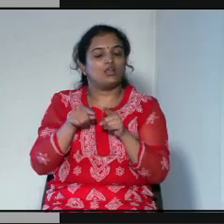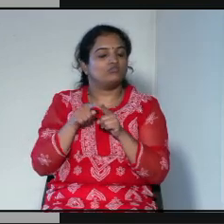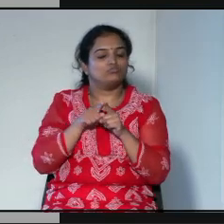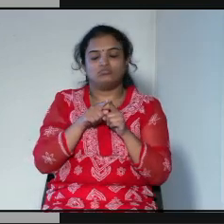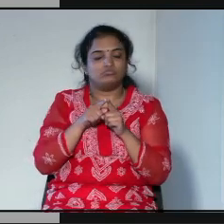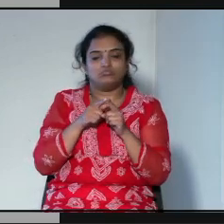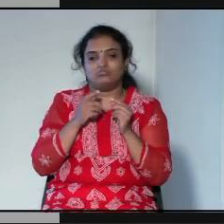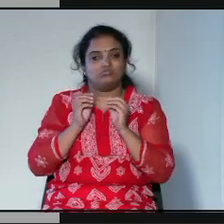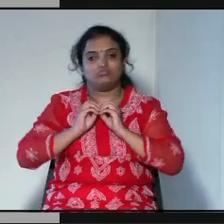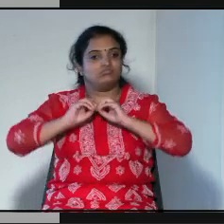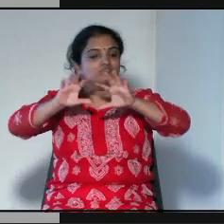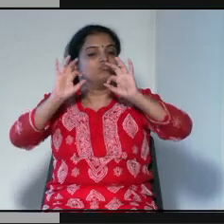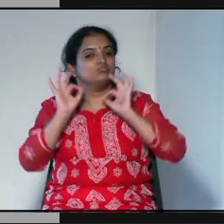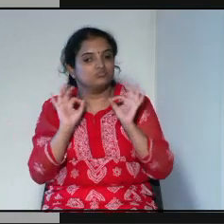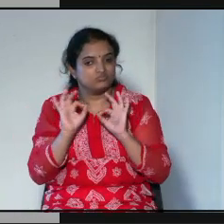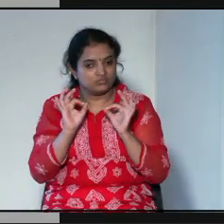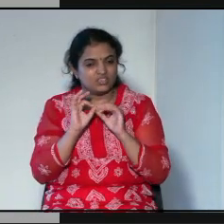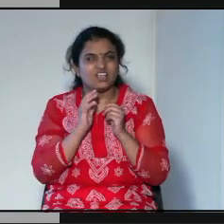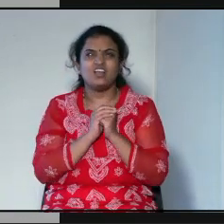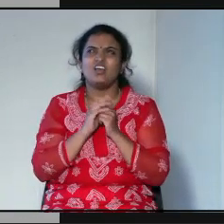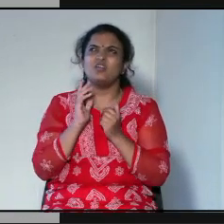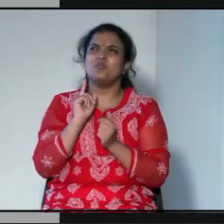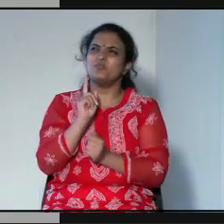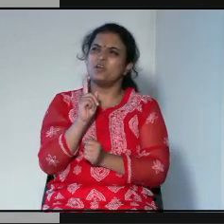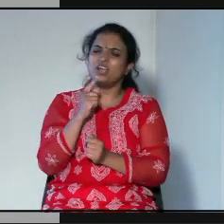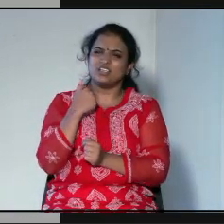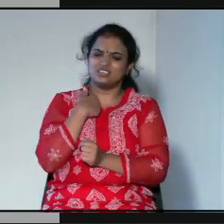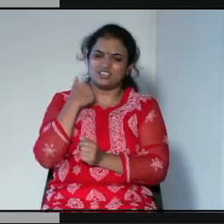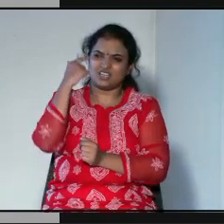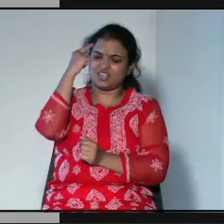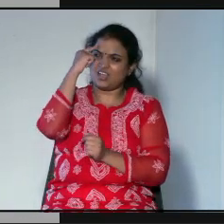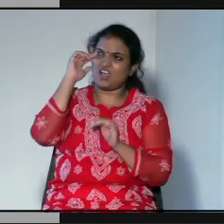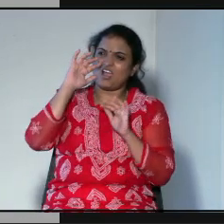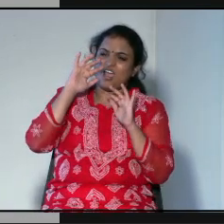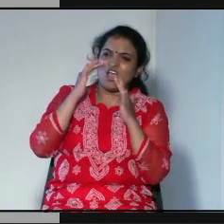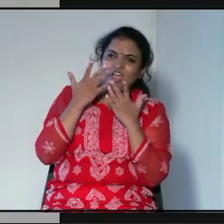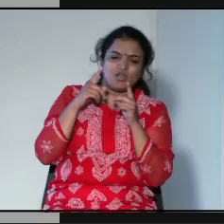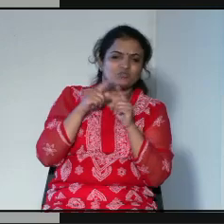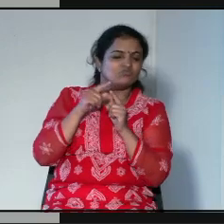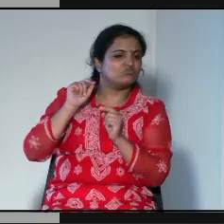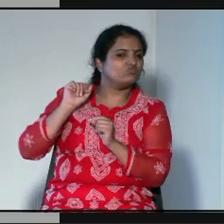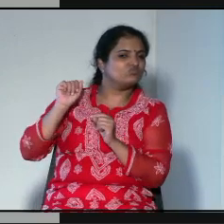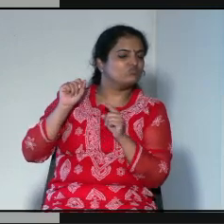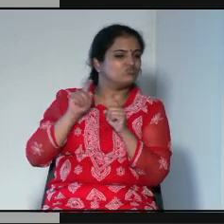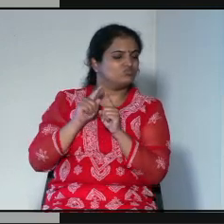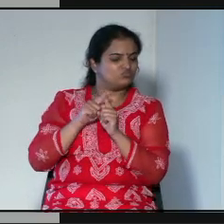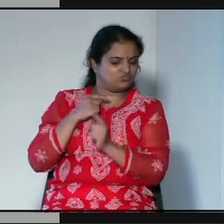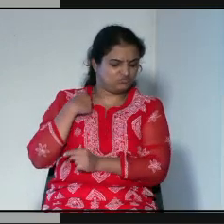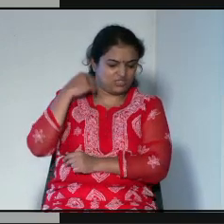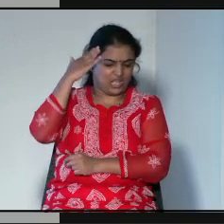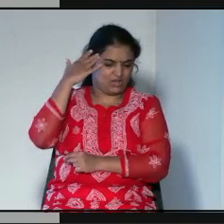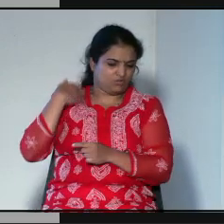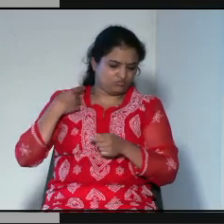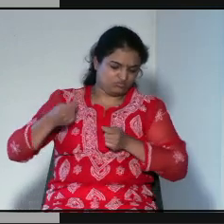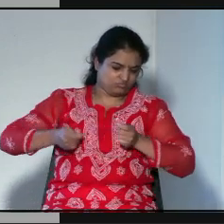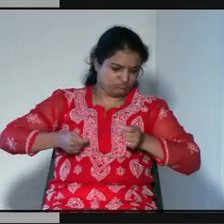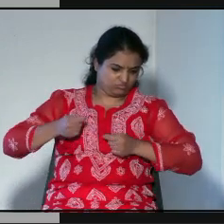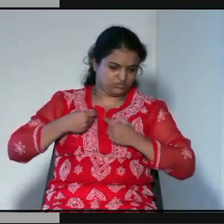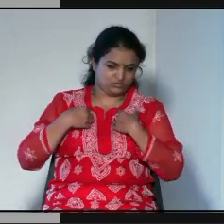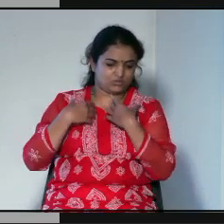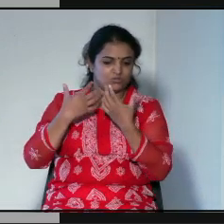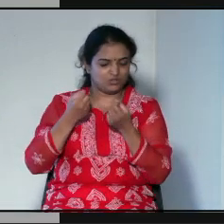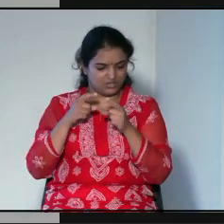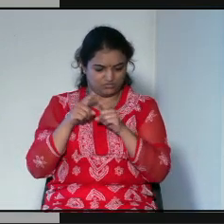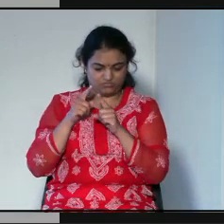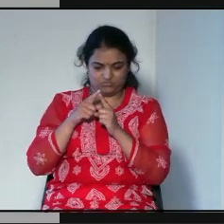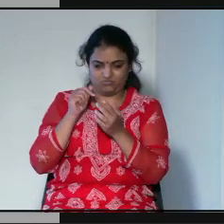of print. What is remarkable is how adeptly she rose to her vocation as an anthropologist, publishing articles